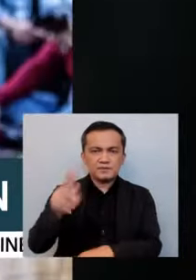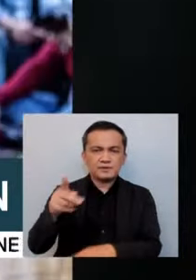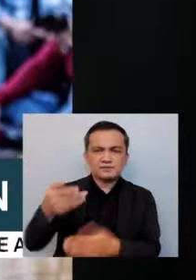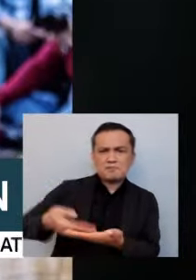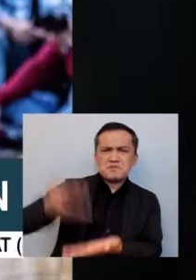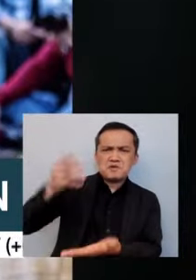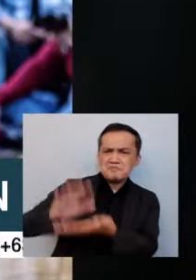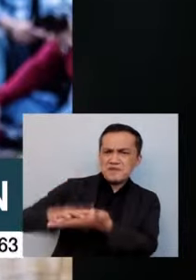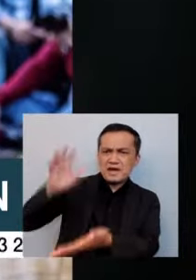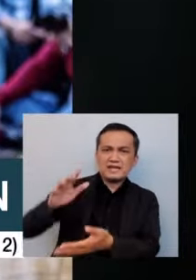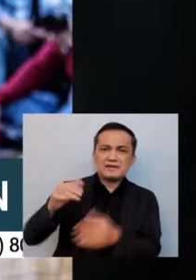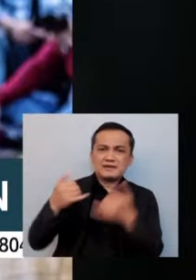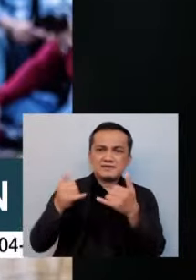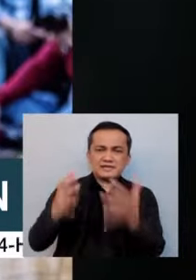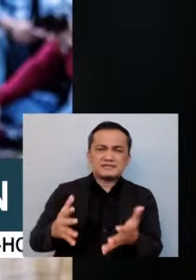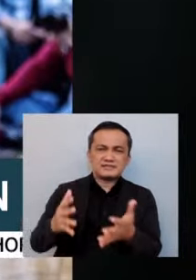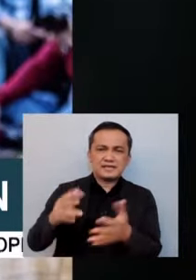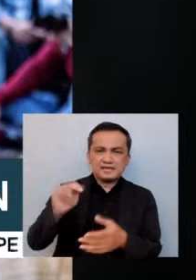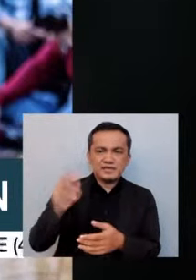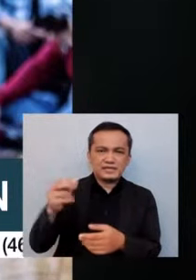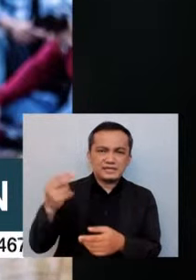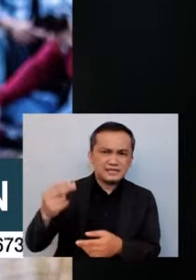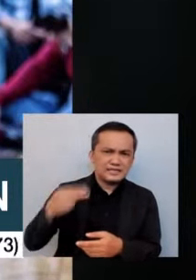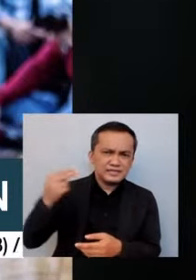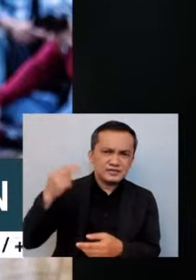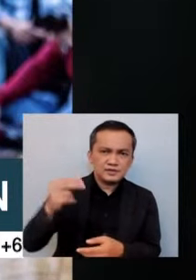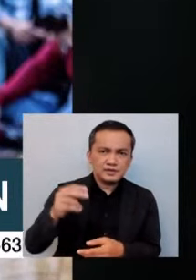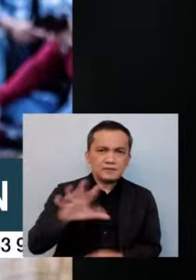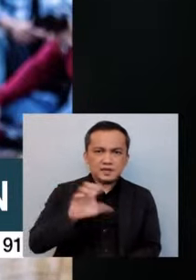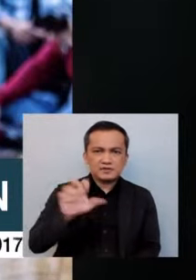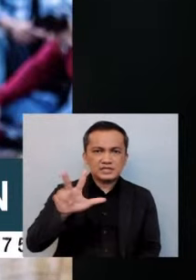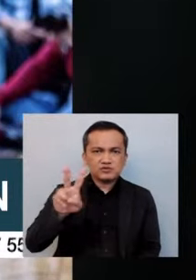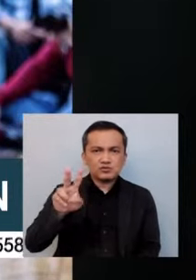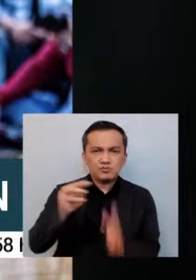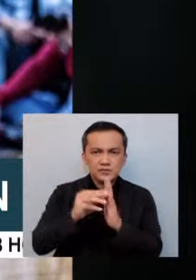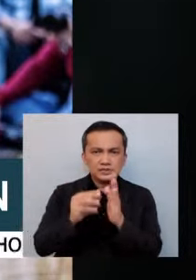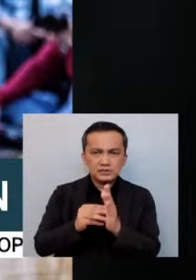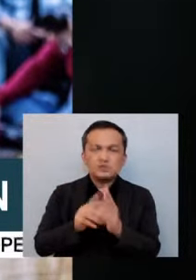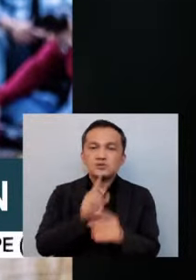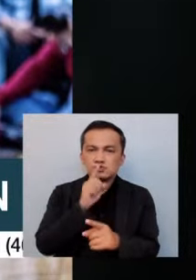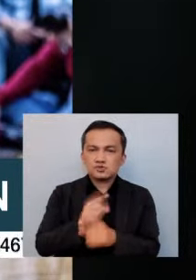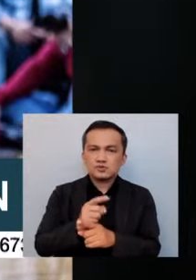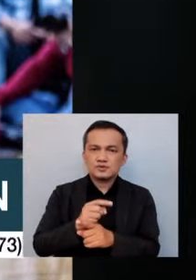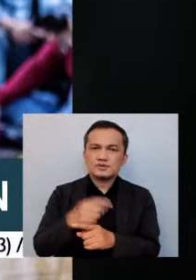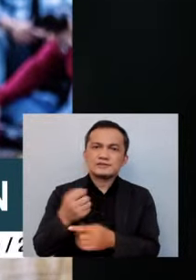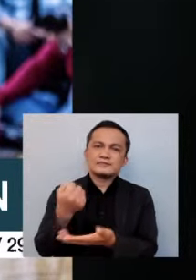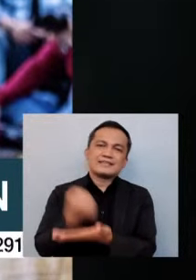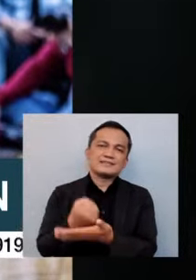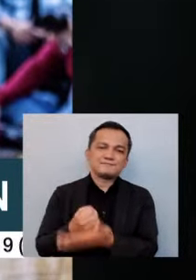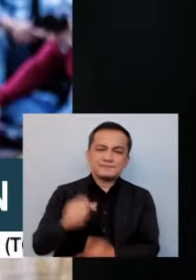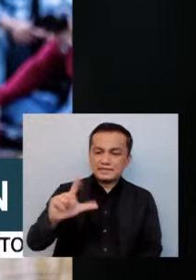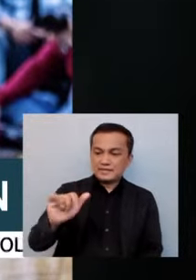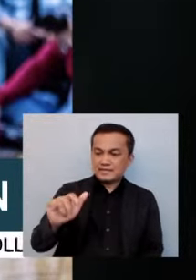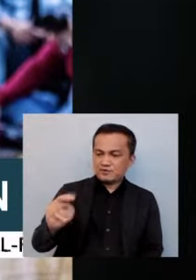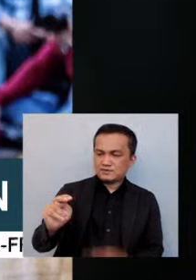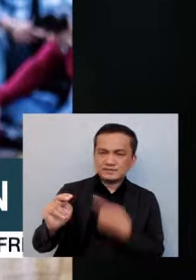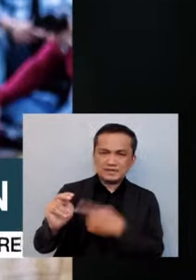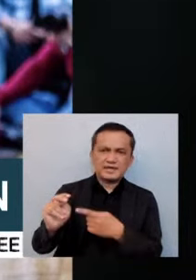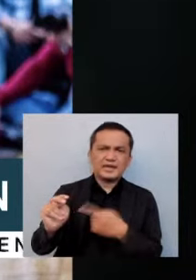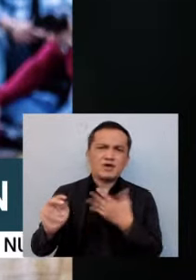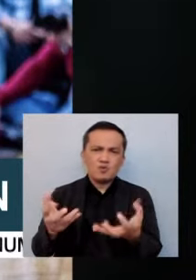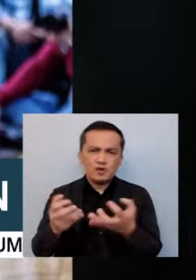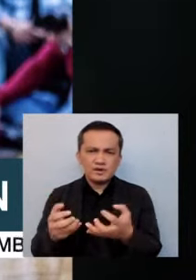NBA history, racking up $532 million in guaranteed salary. LeBron has made it known he wants to play his